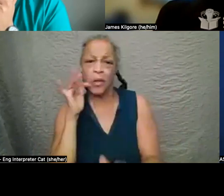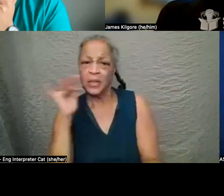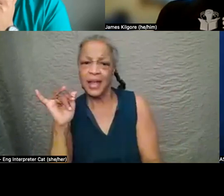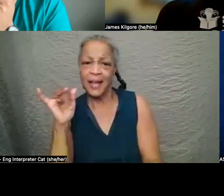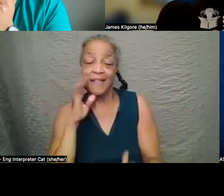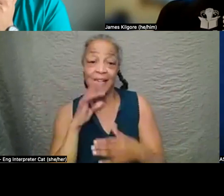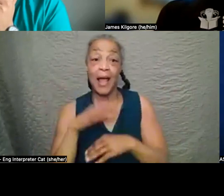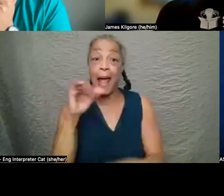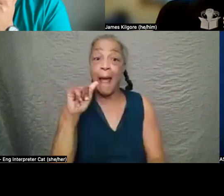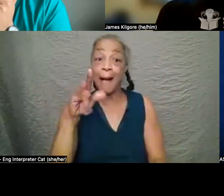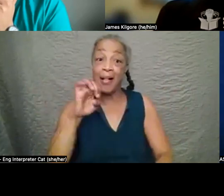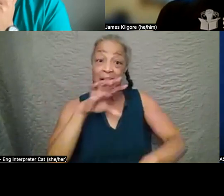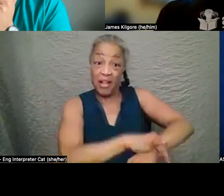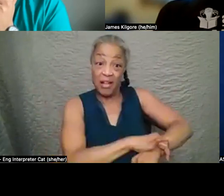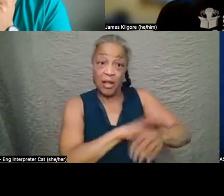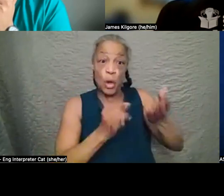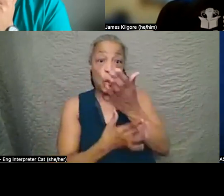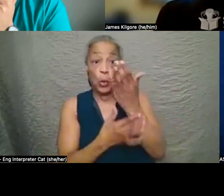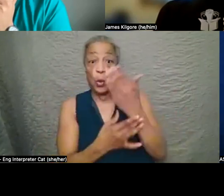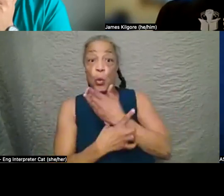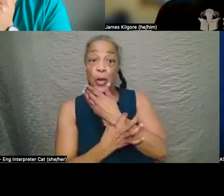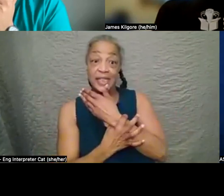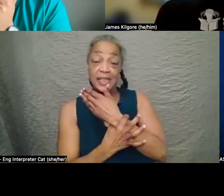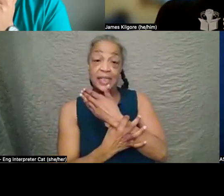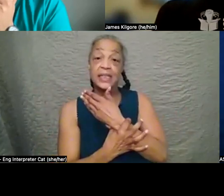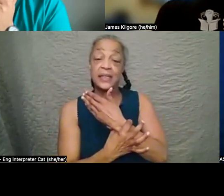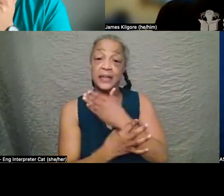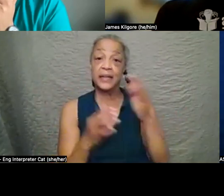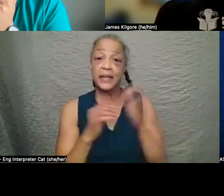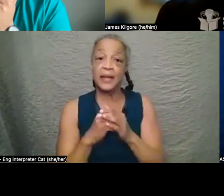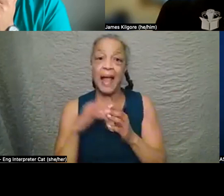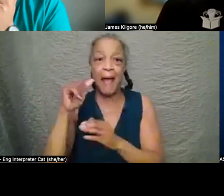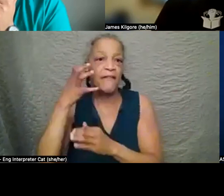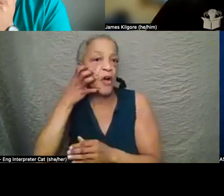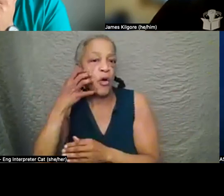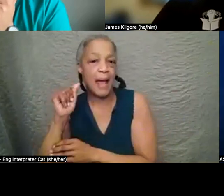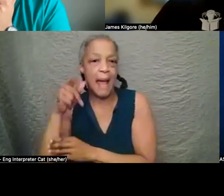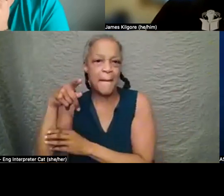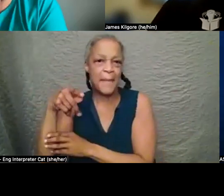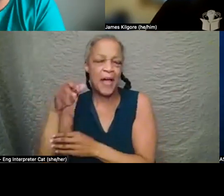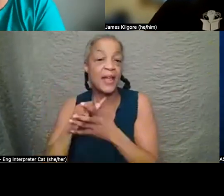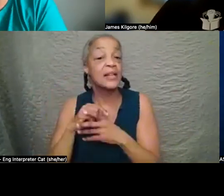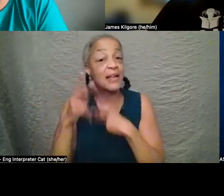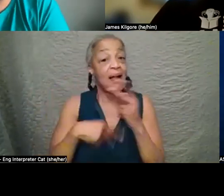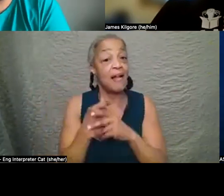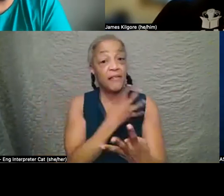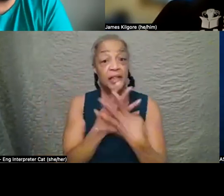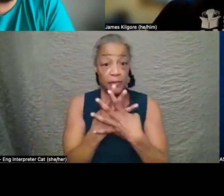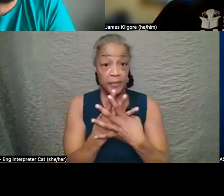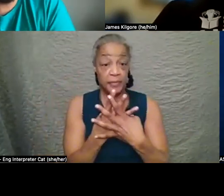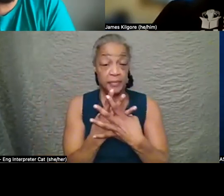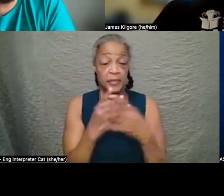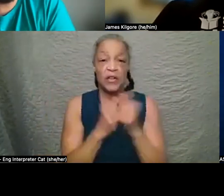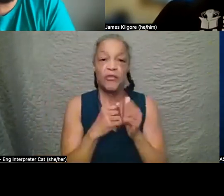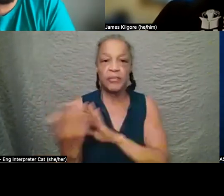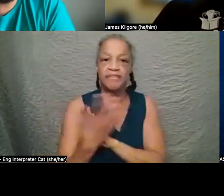ankle shackle, whether it's a wrist shackle, whether it's an app on a phone, it's a form of incarceration. It's a form of deprivation